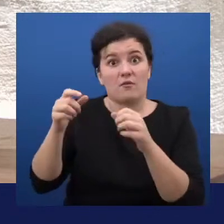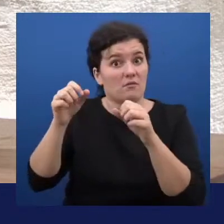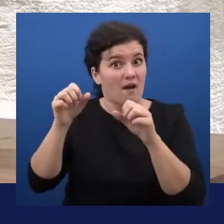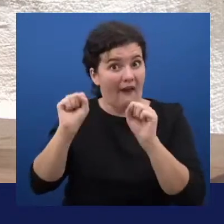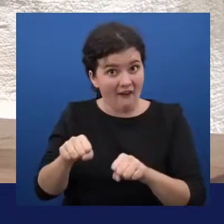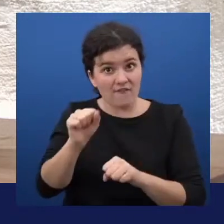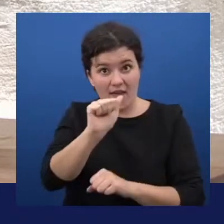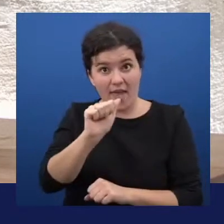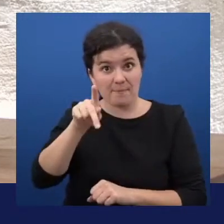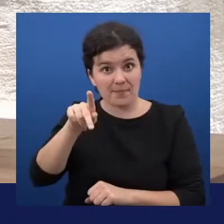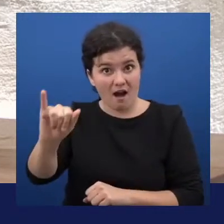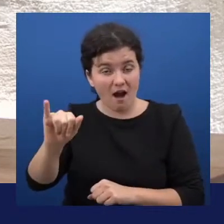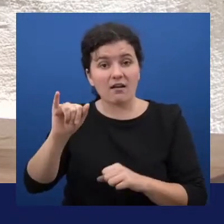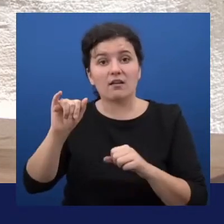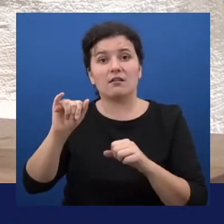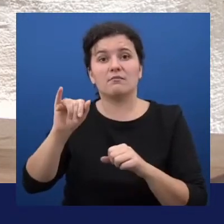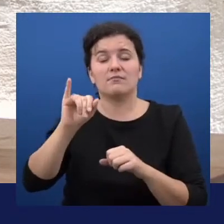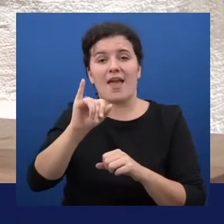Actually,